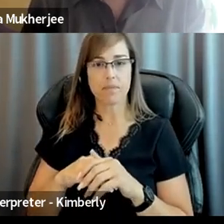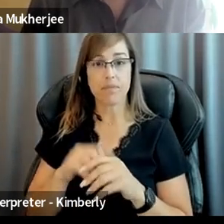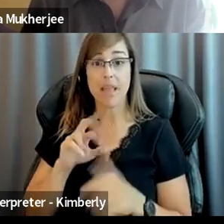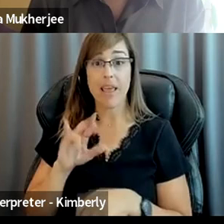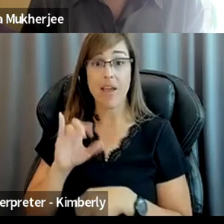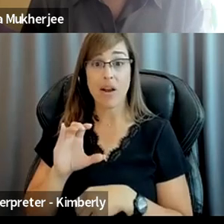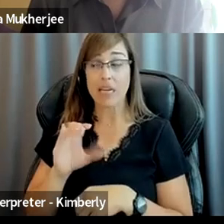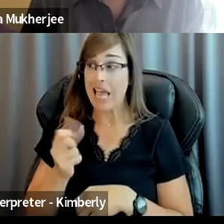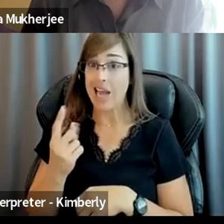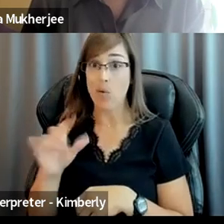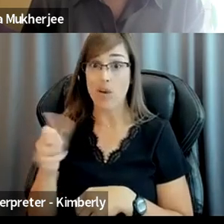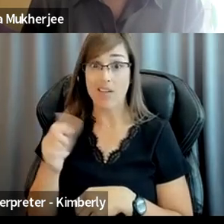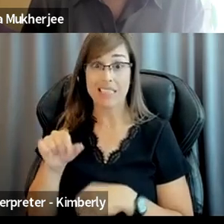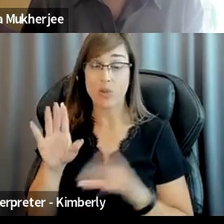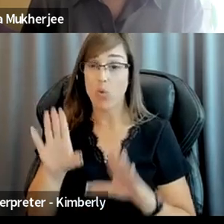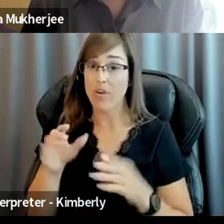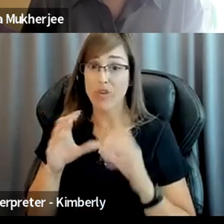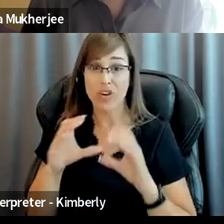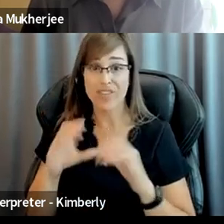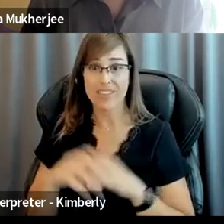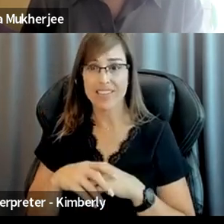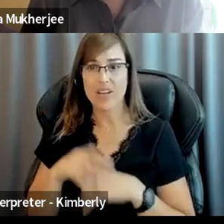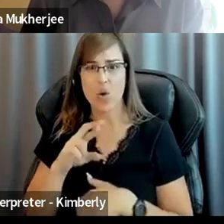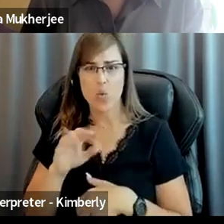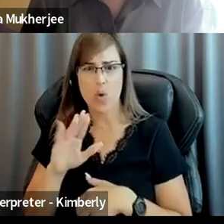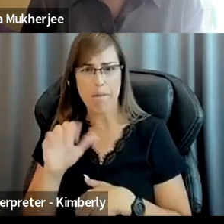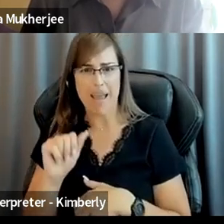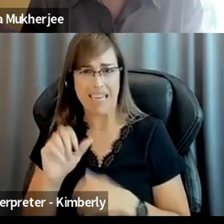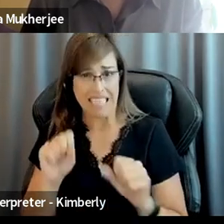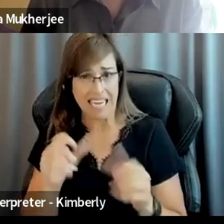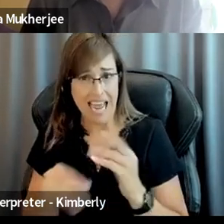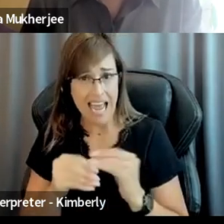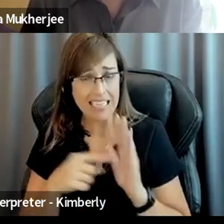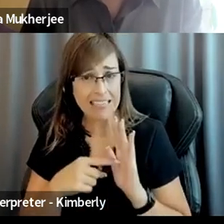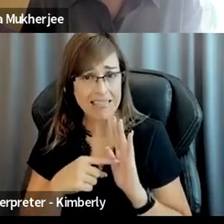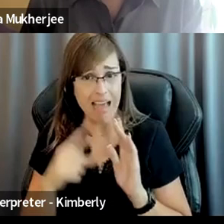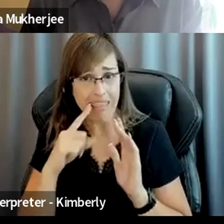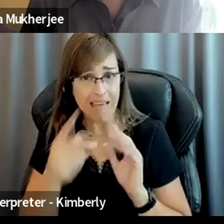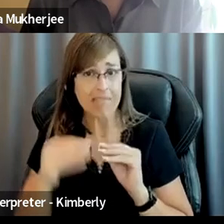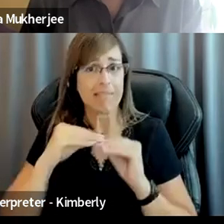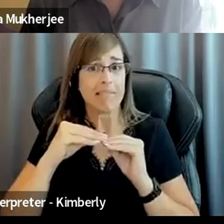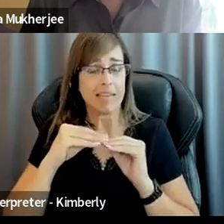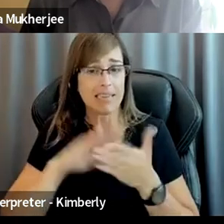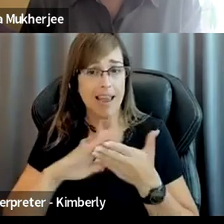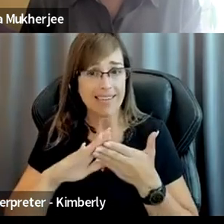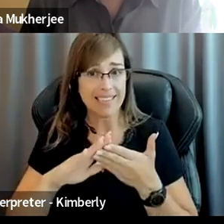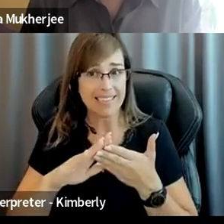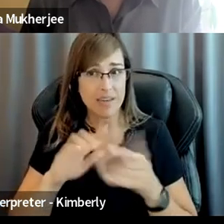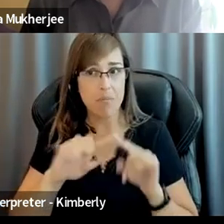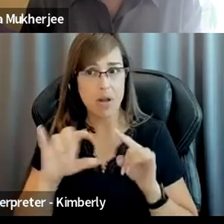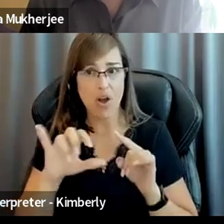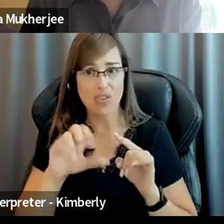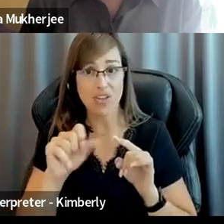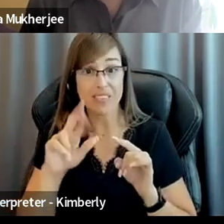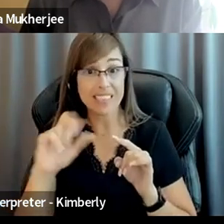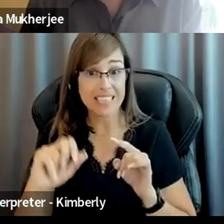Anybody else? This is a great conversation. If I could just add a concrete example that I think builds nicely on Megan's comment, but also Sarah's